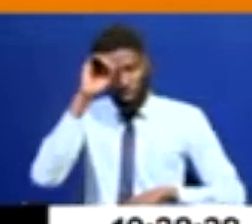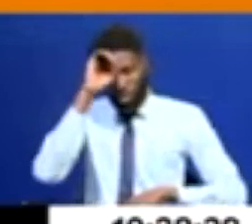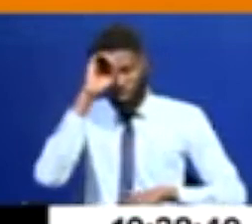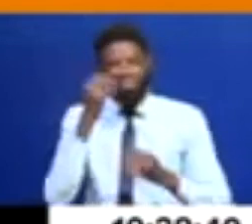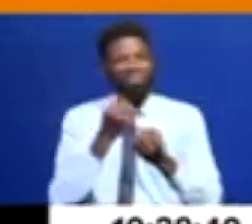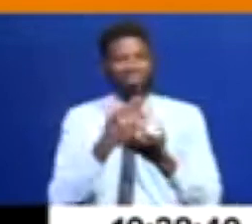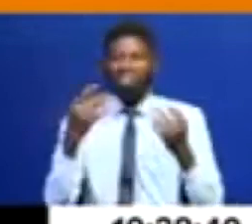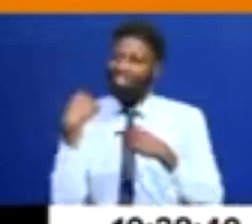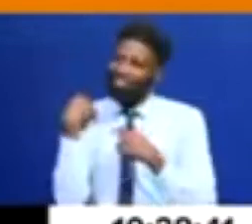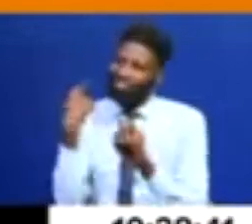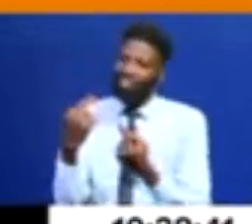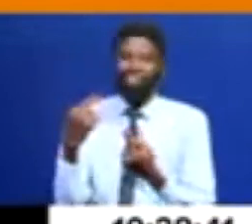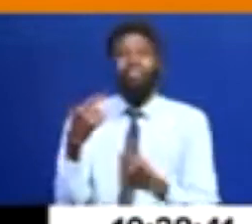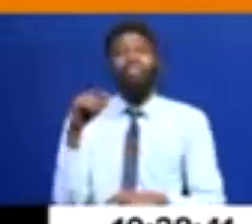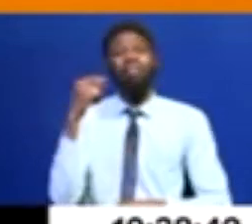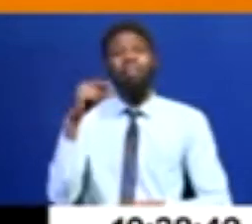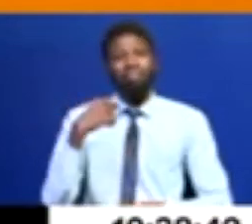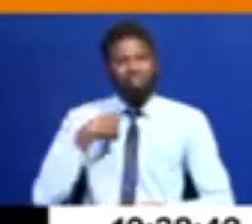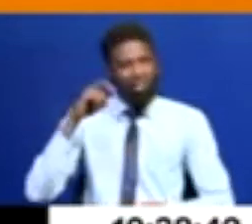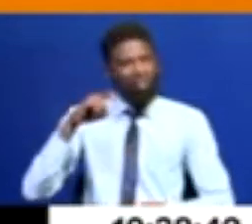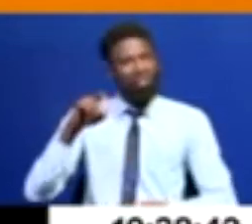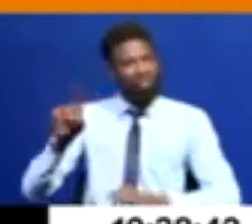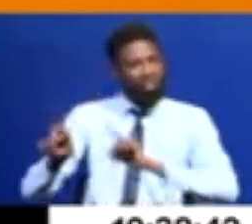always been green. I think I need to find out why is it in green.